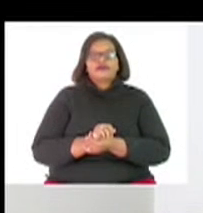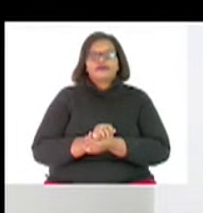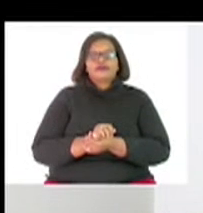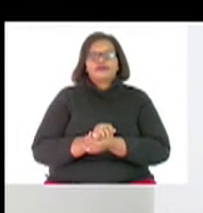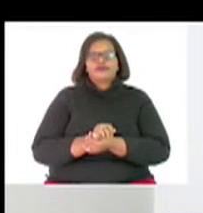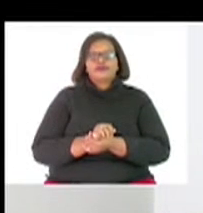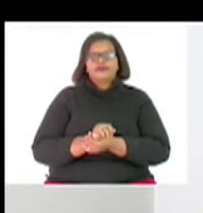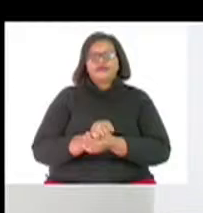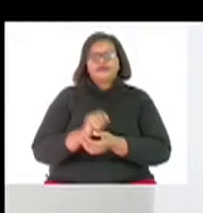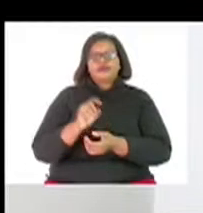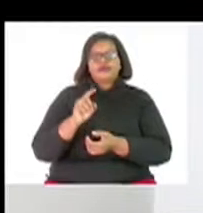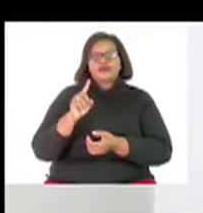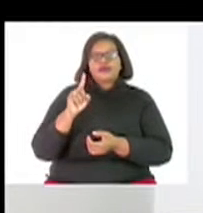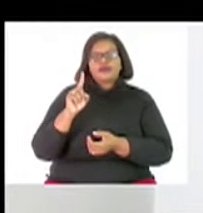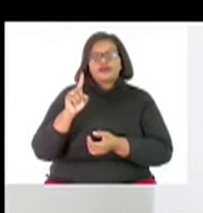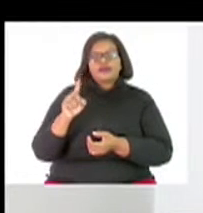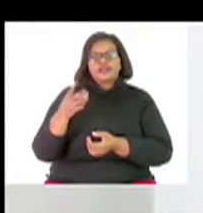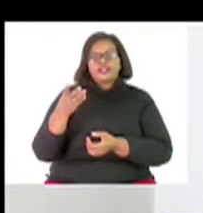12,